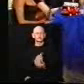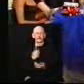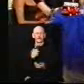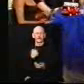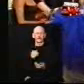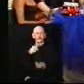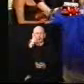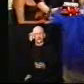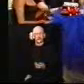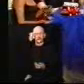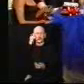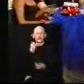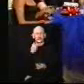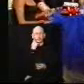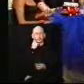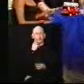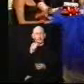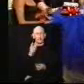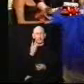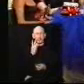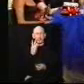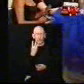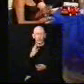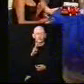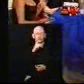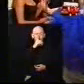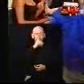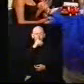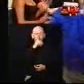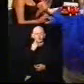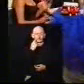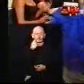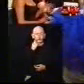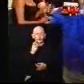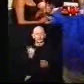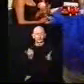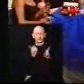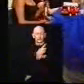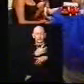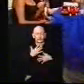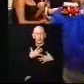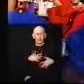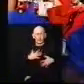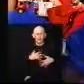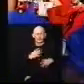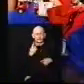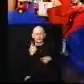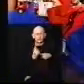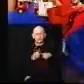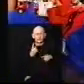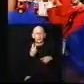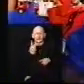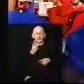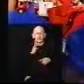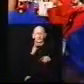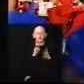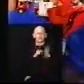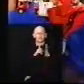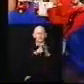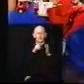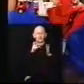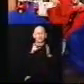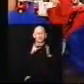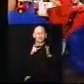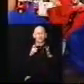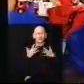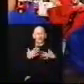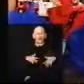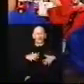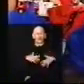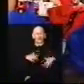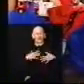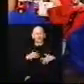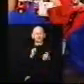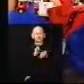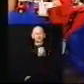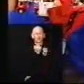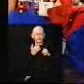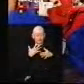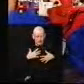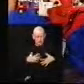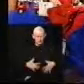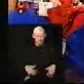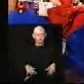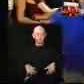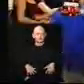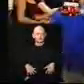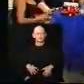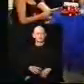of them into Tracksuits in a room that was this big It was so funny It's alright when you're doing it in your bedroom Trying it out But when you're trying to do it And you're sweating Yeah,